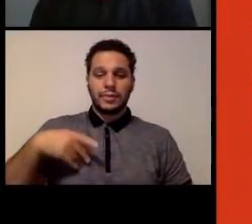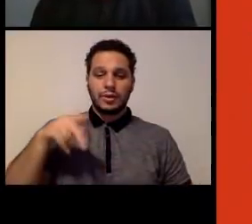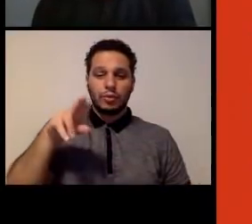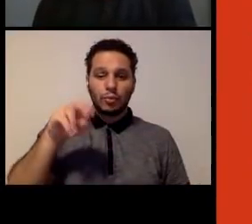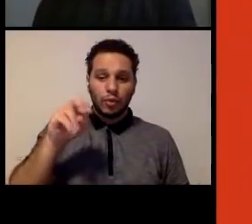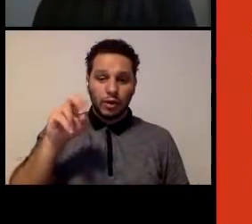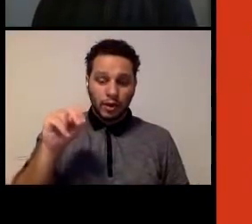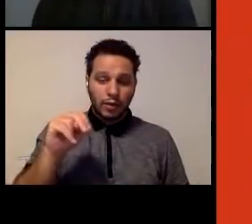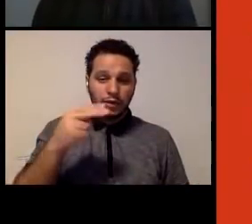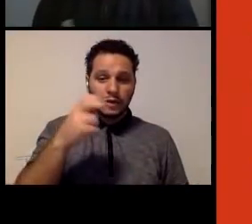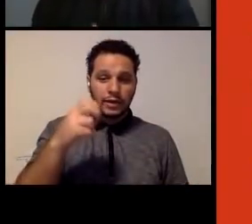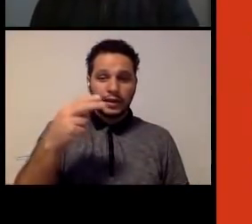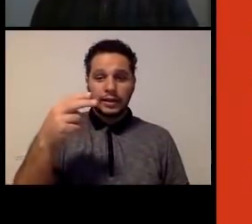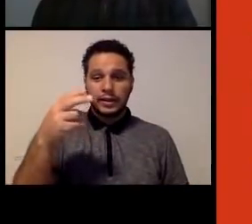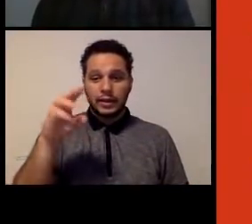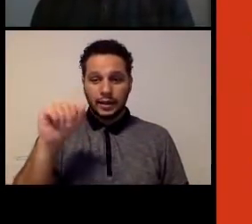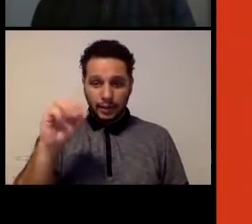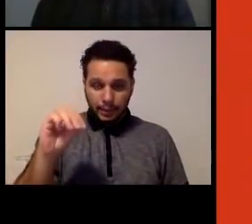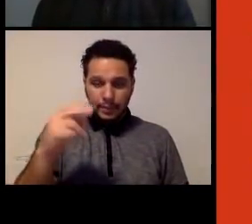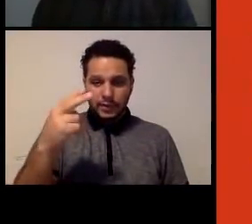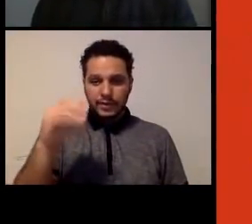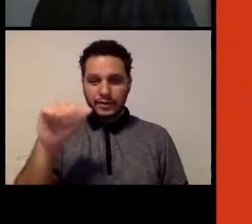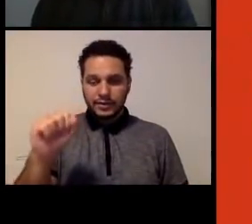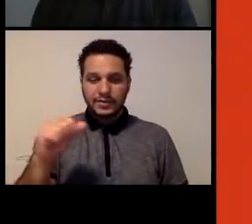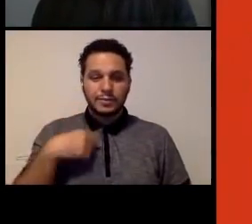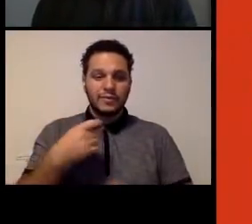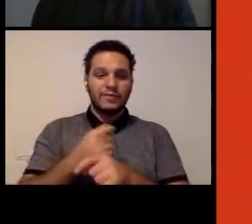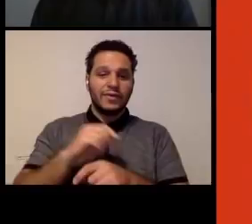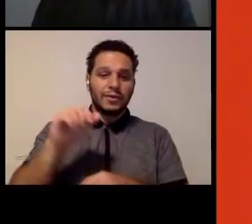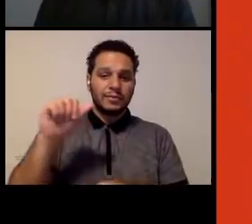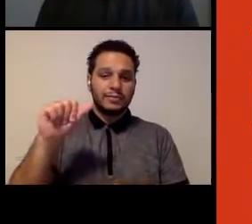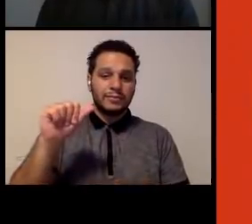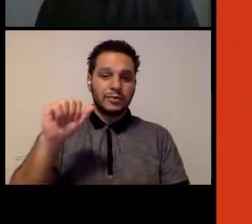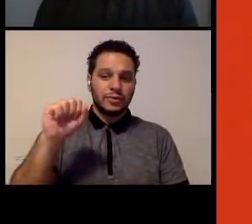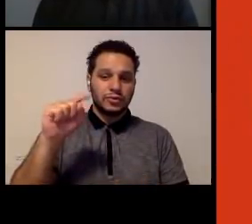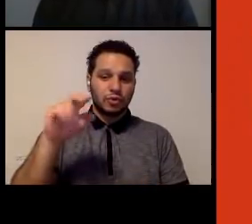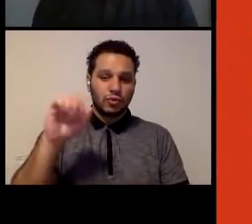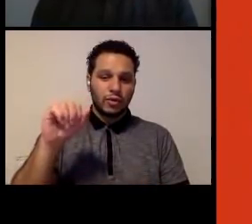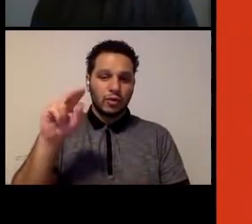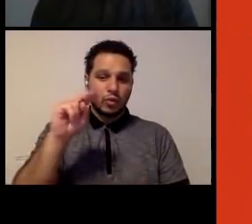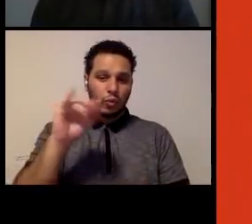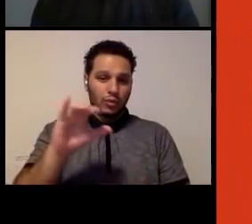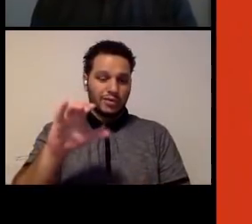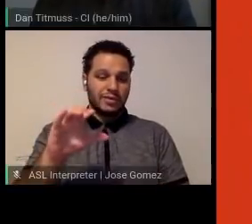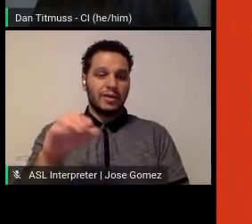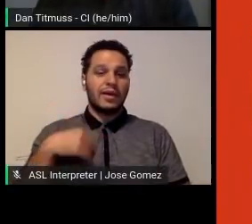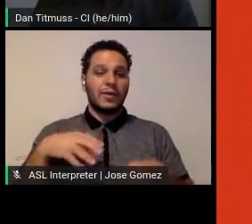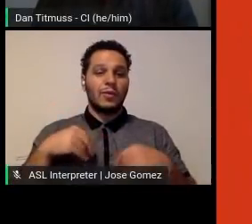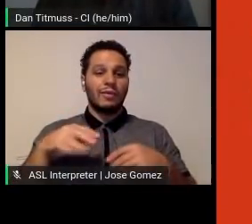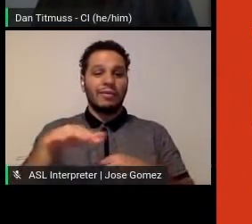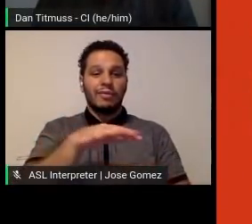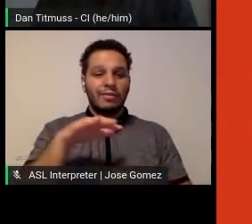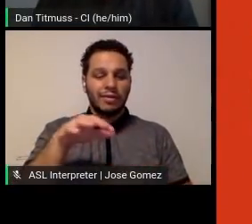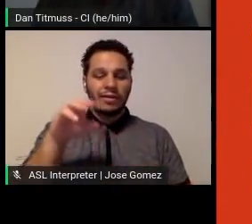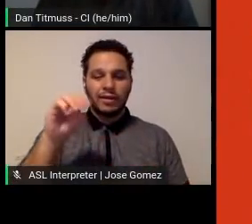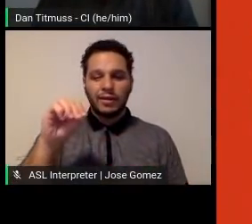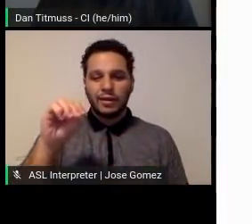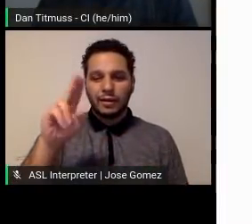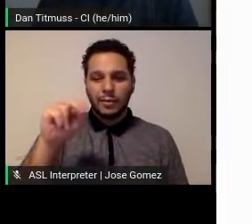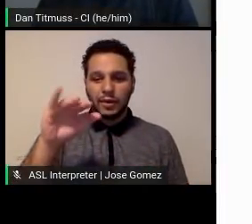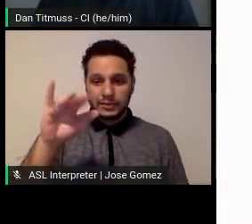him, and his. I'm speaking to you from Astoria in New York City, and I want to acknowledge that I'm on the lands of the Munsee Lenape